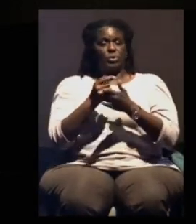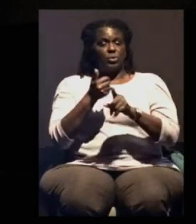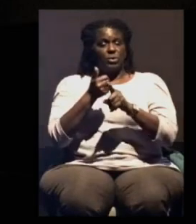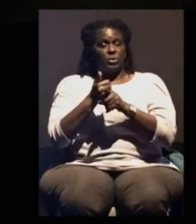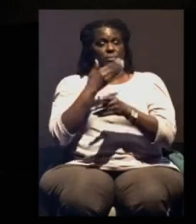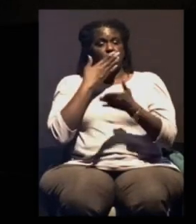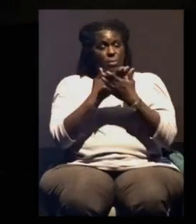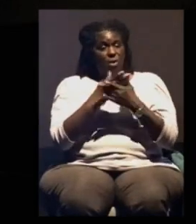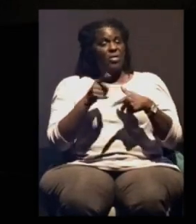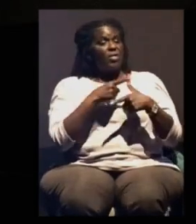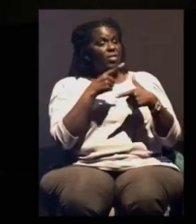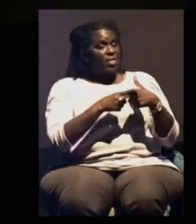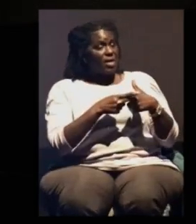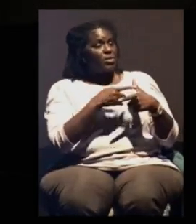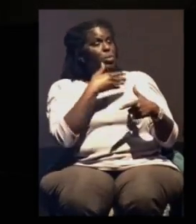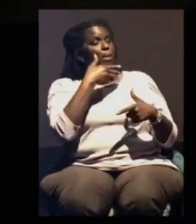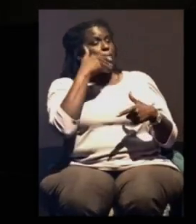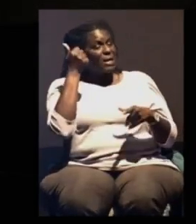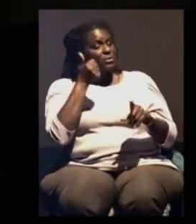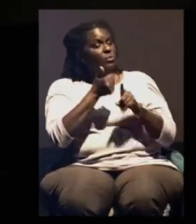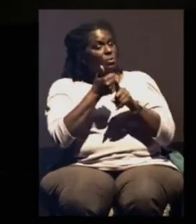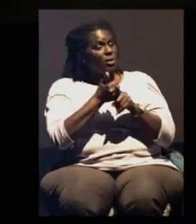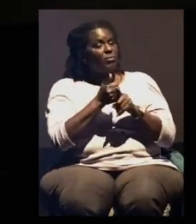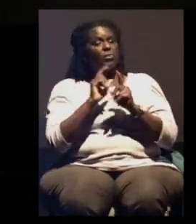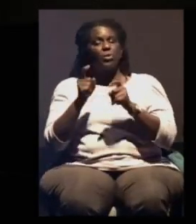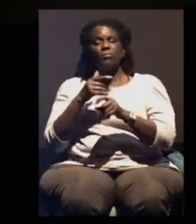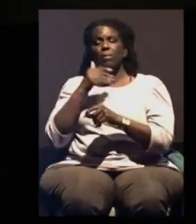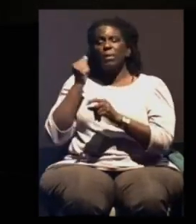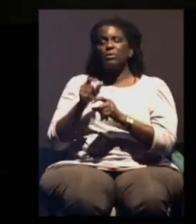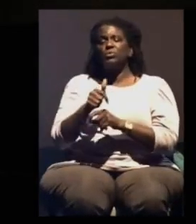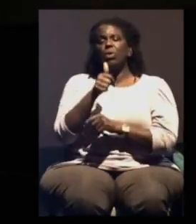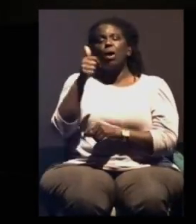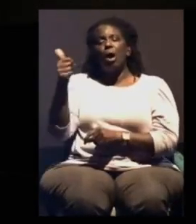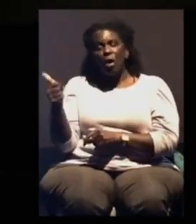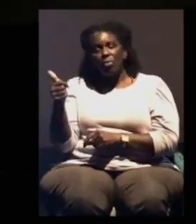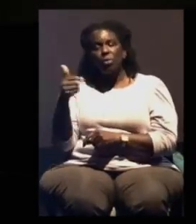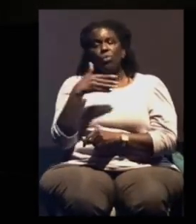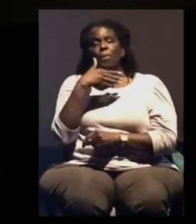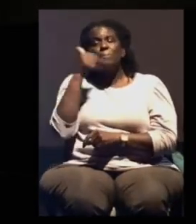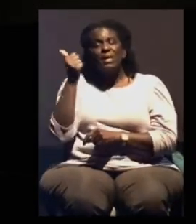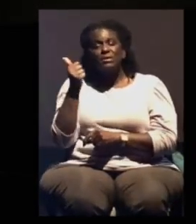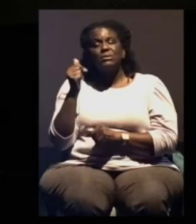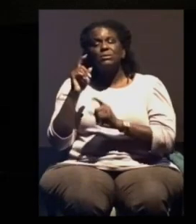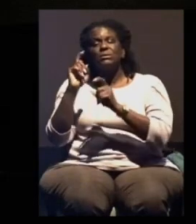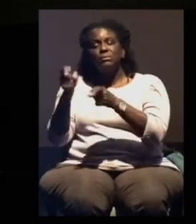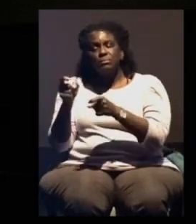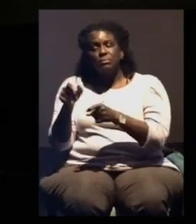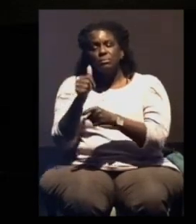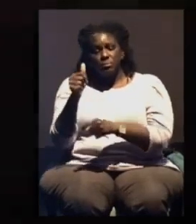good to yourself, you're best to yourself. No, he said when you're good to others, you're best to yourself.